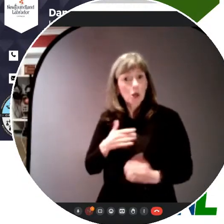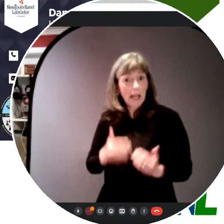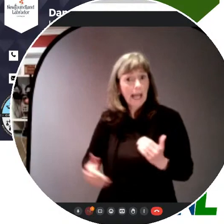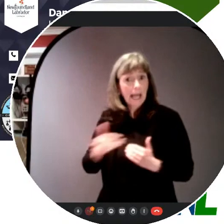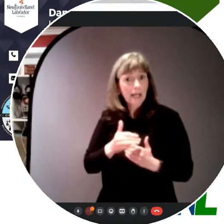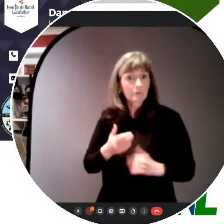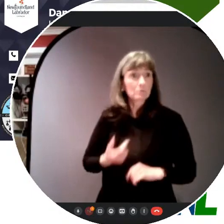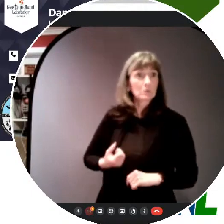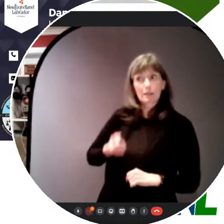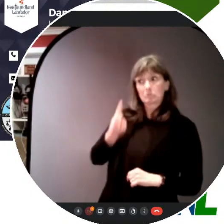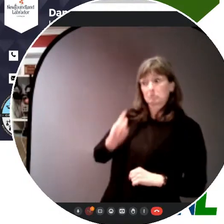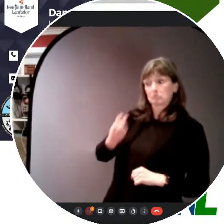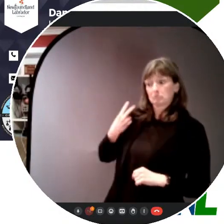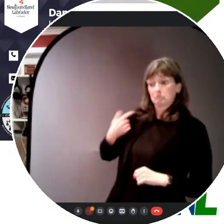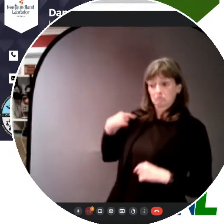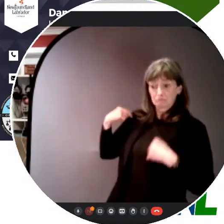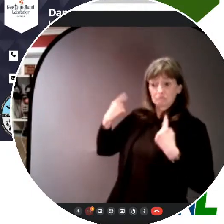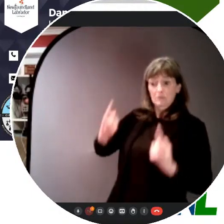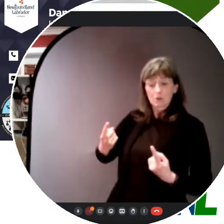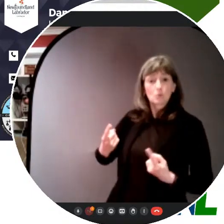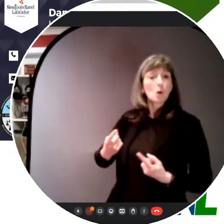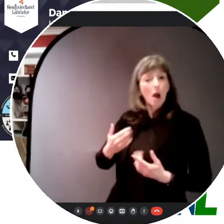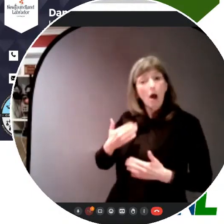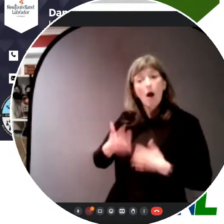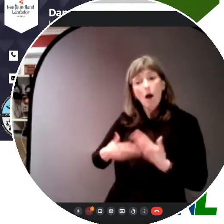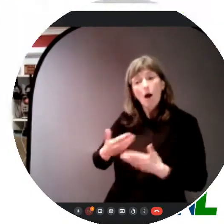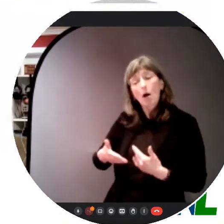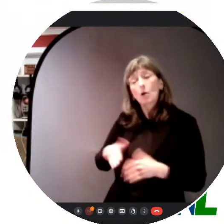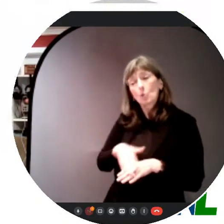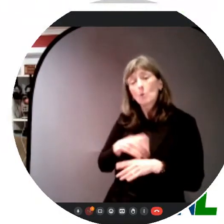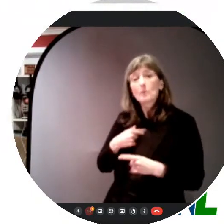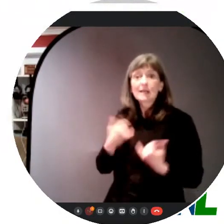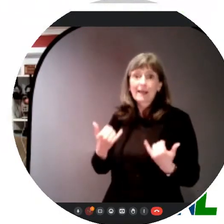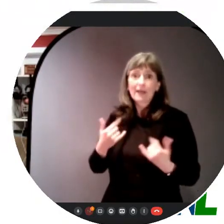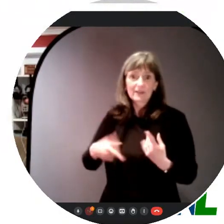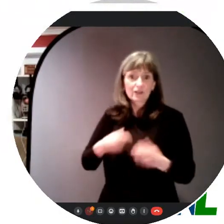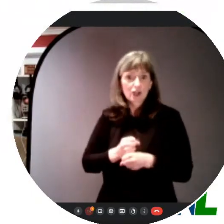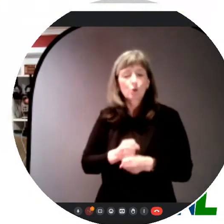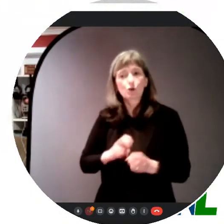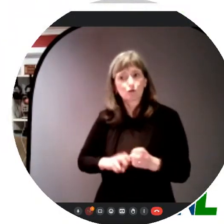previous years. So as a province, we have a lot to offer.